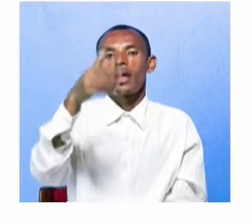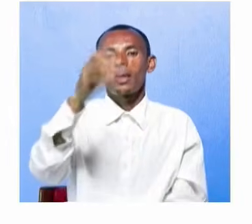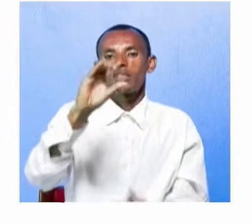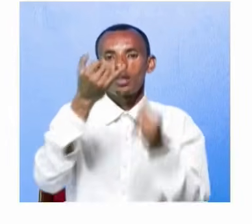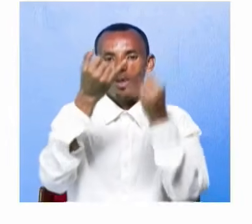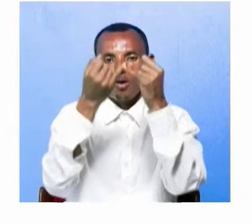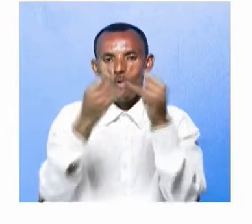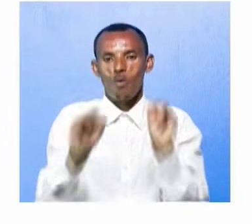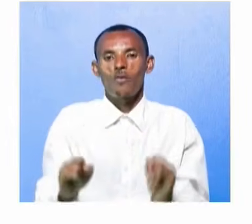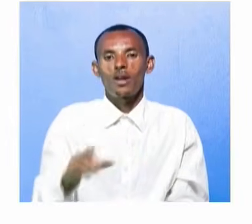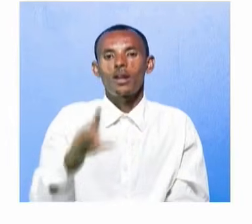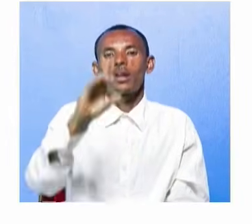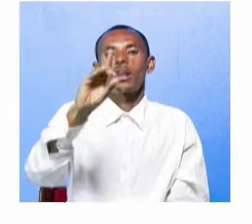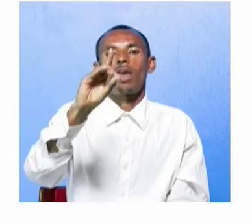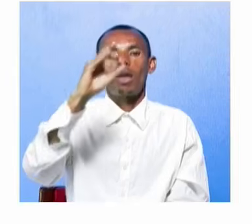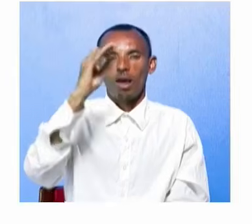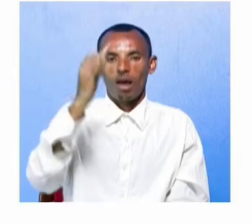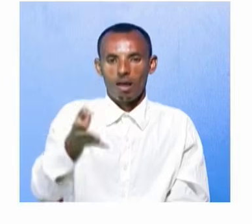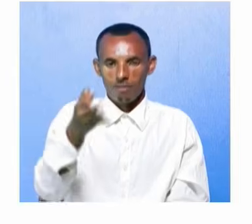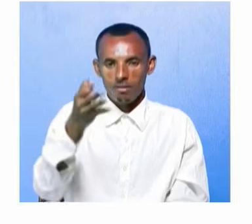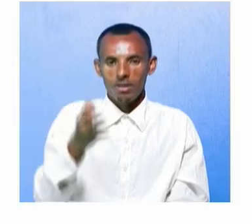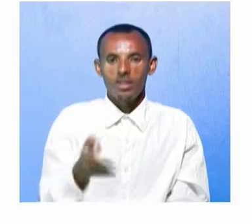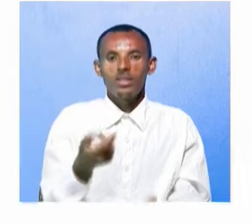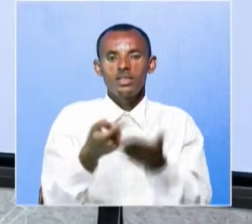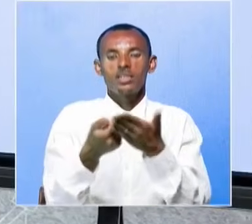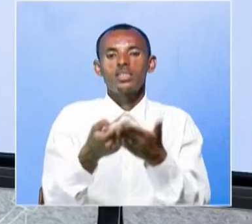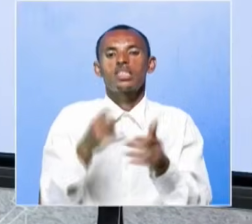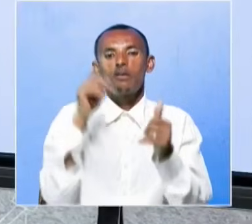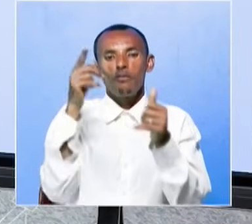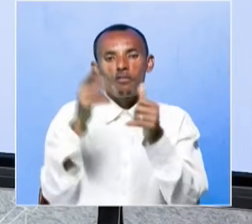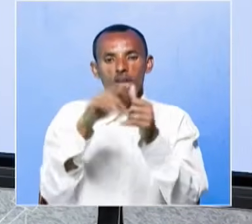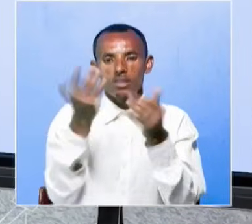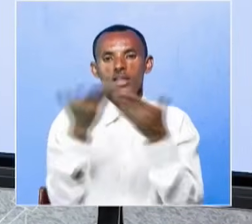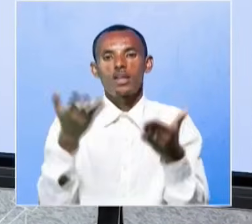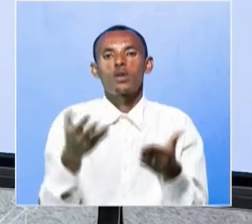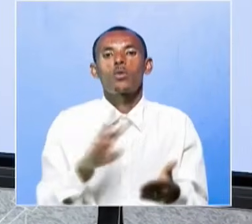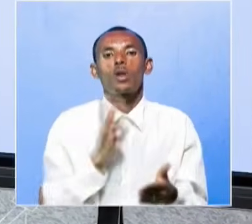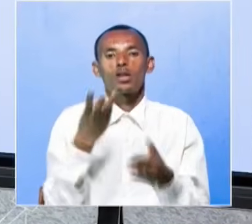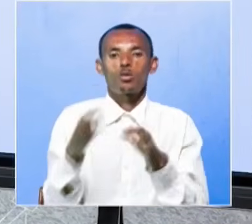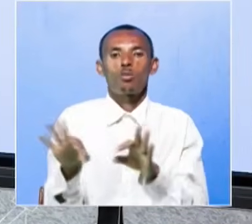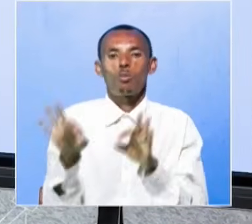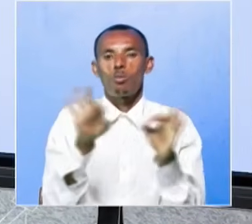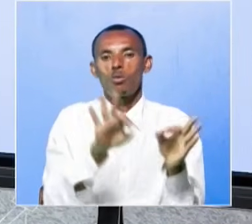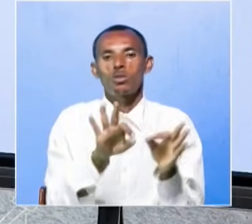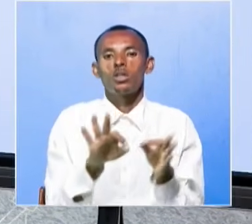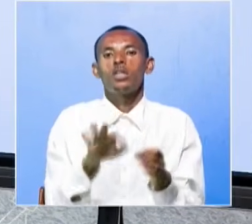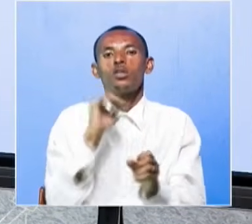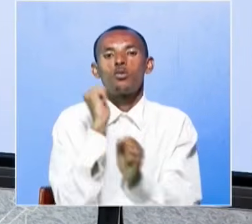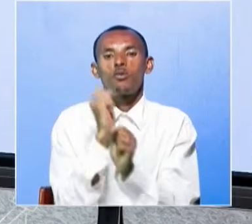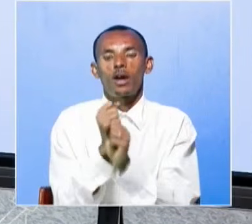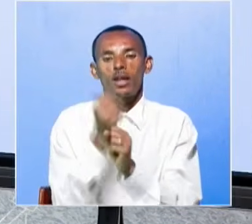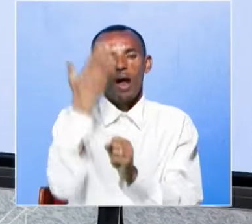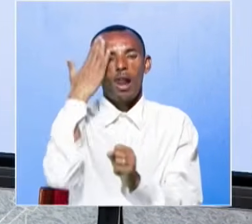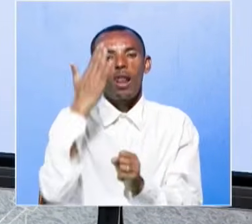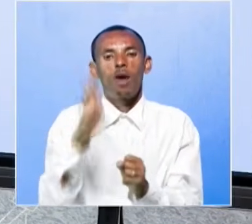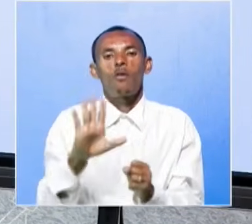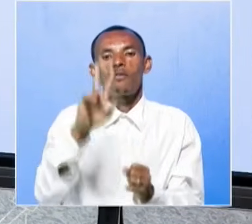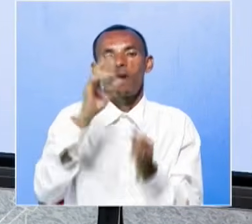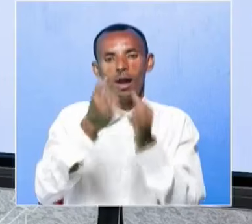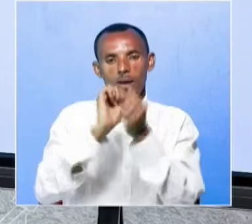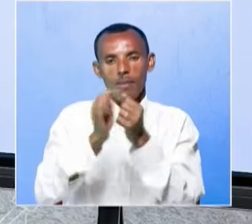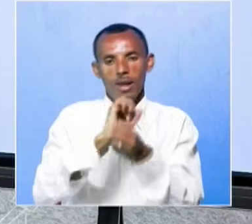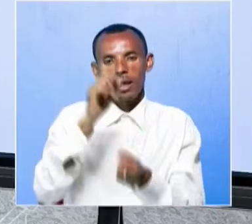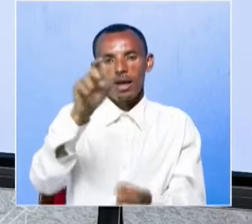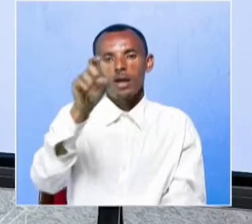over DF, okay? This is the first thing that we need to put to find the unknown variables x and y,